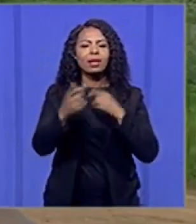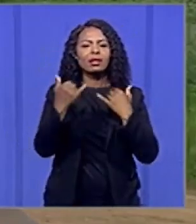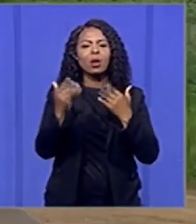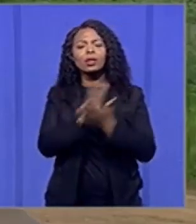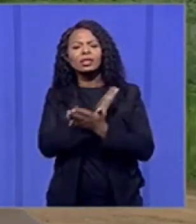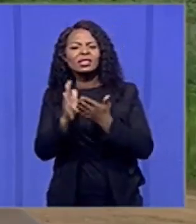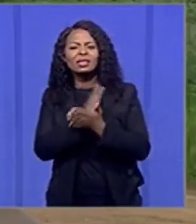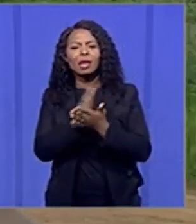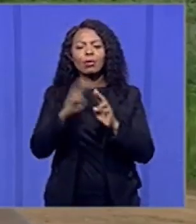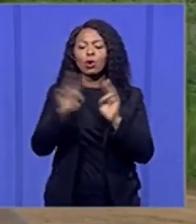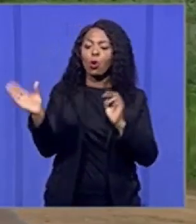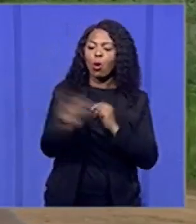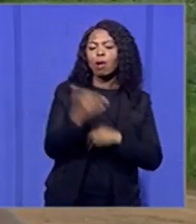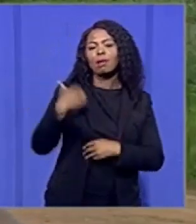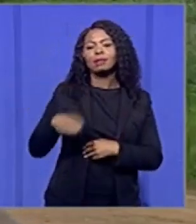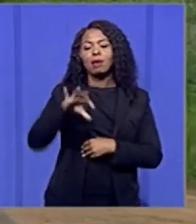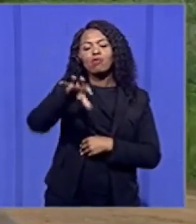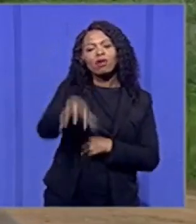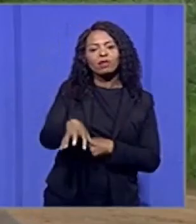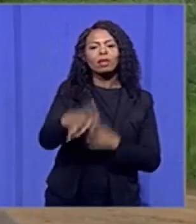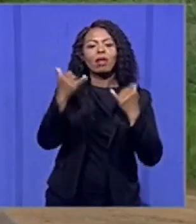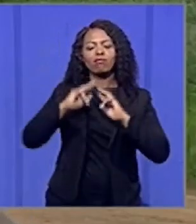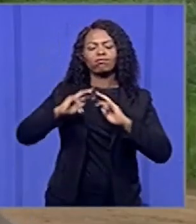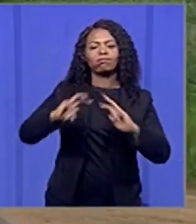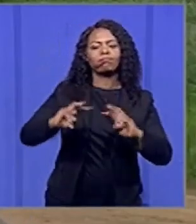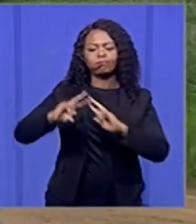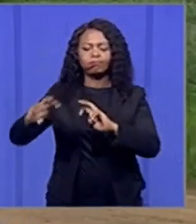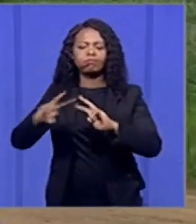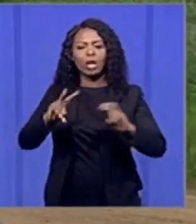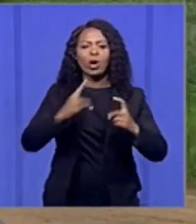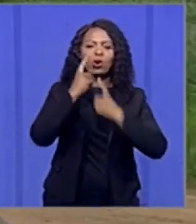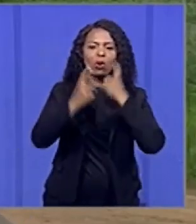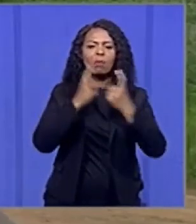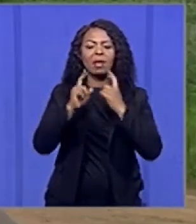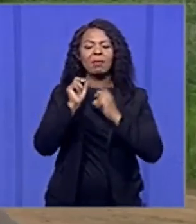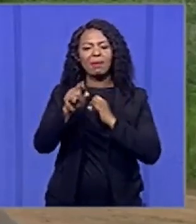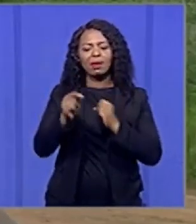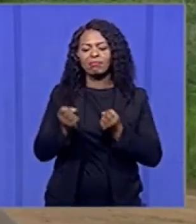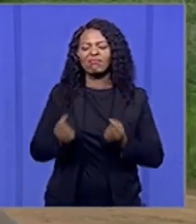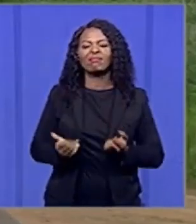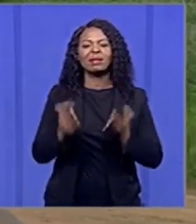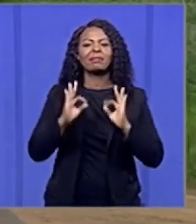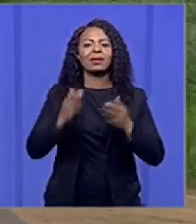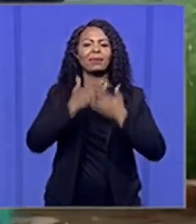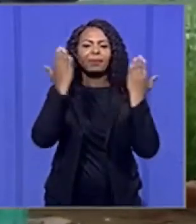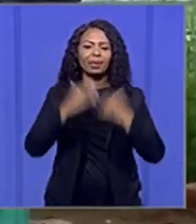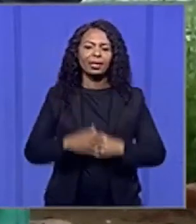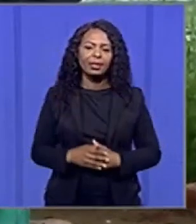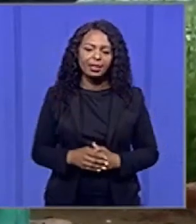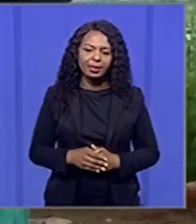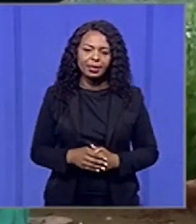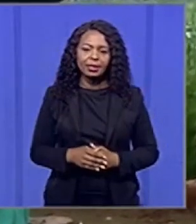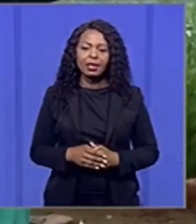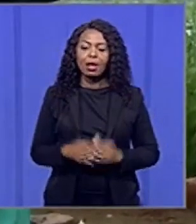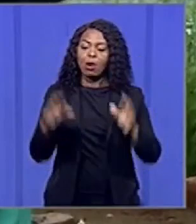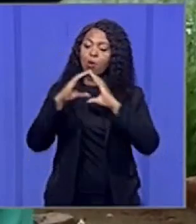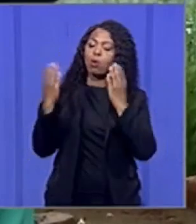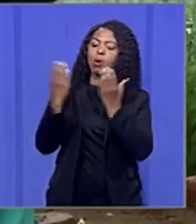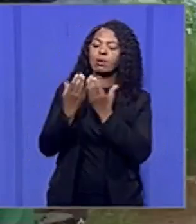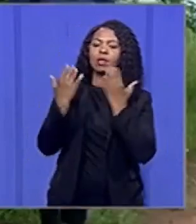or if not all the municipalities in the province, we have investigated complaints against them relating to lack of service. Komishene ya re